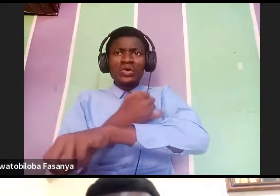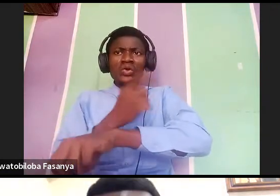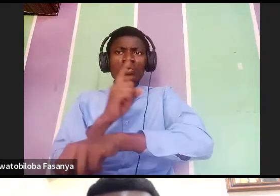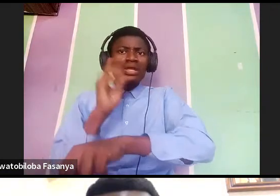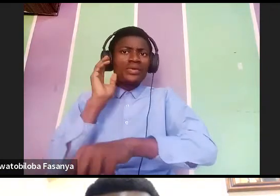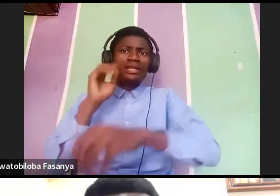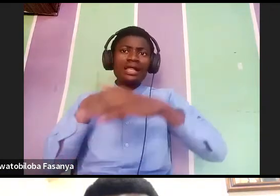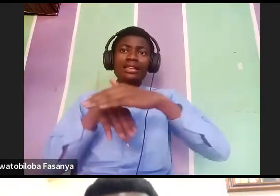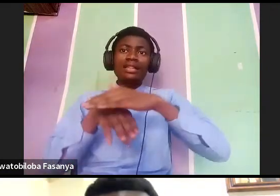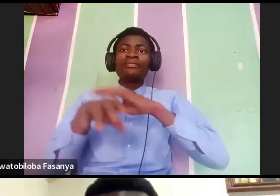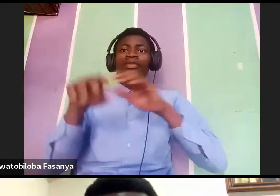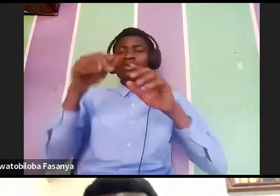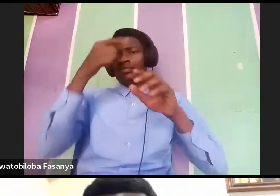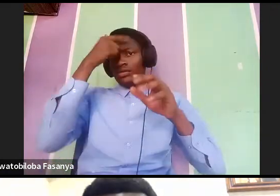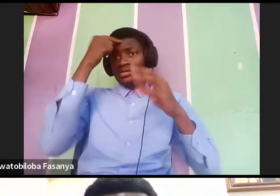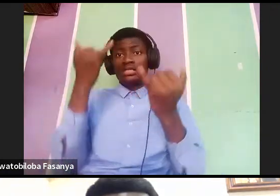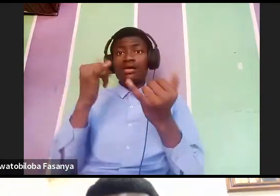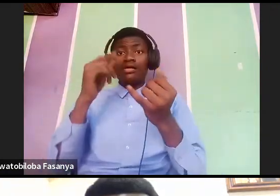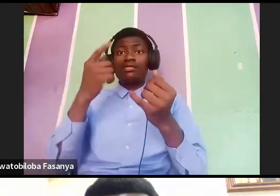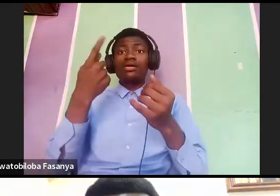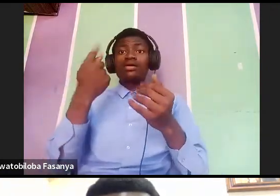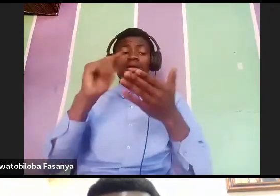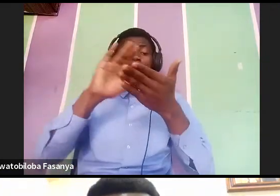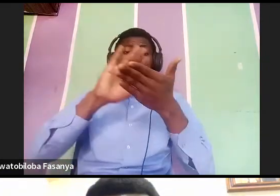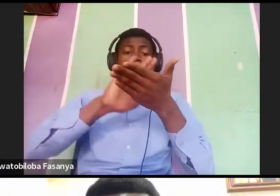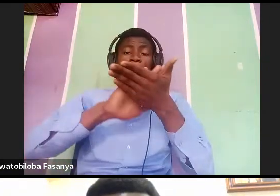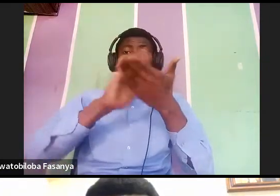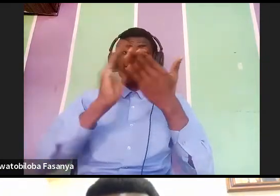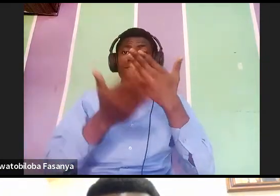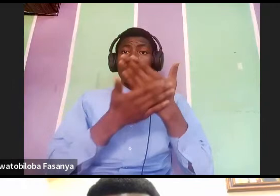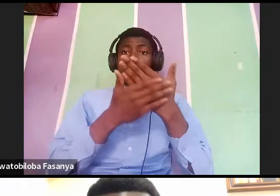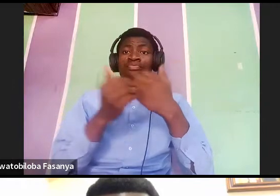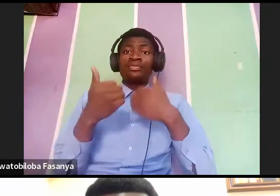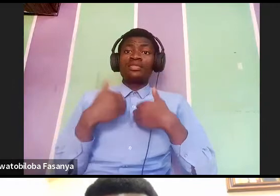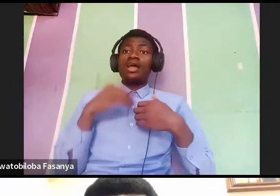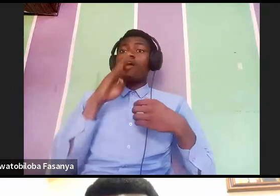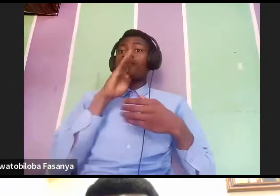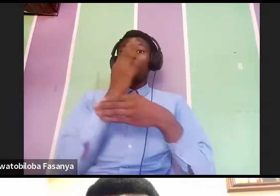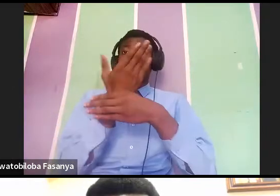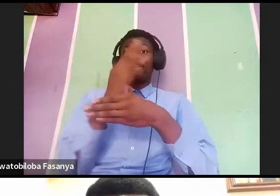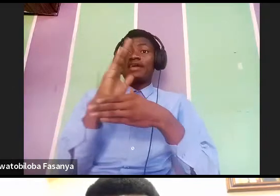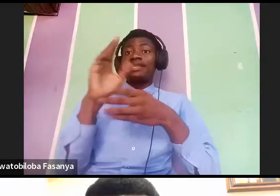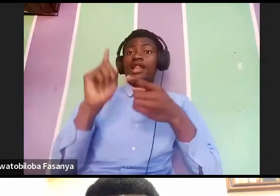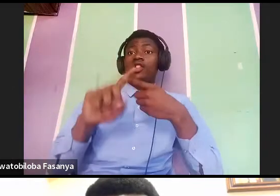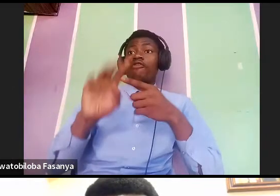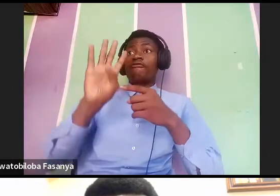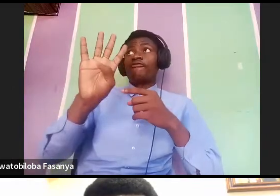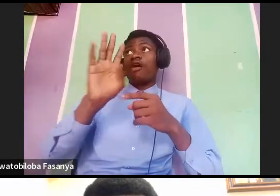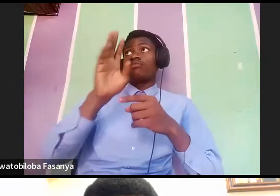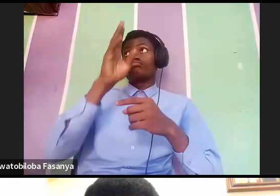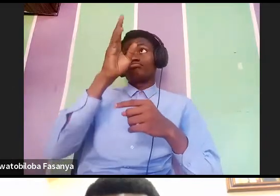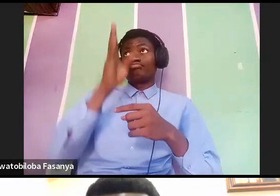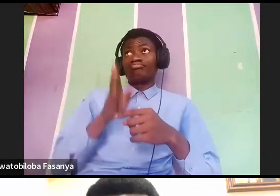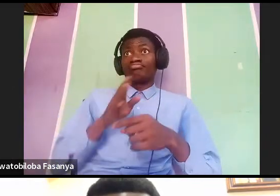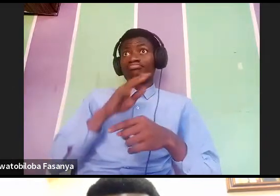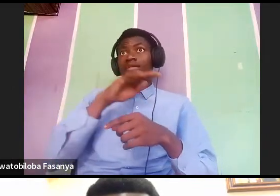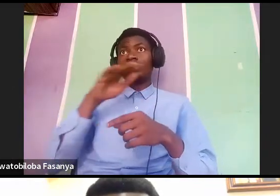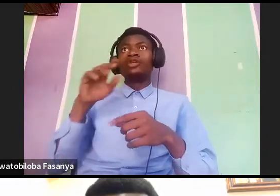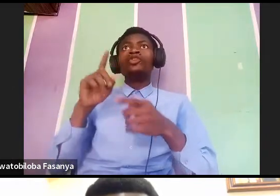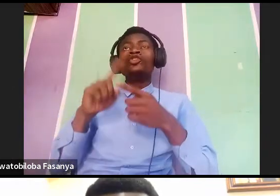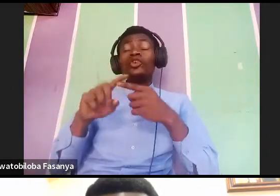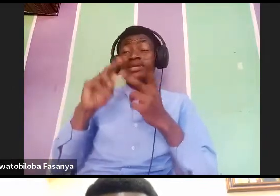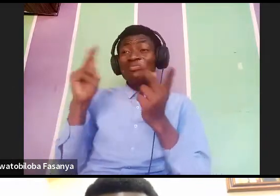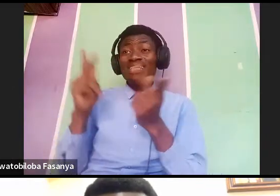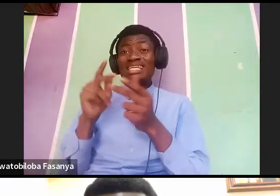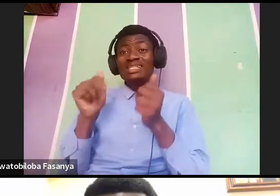the Botox into to the particular specific place that is LD and wouldn't cause any incident. I also want